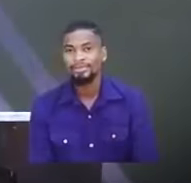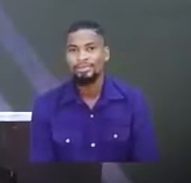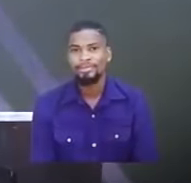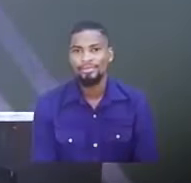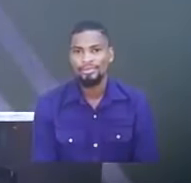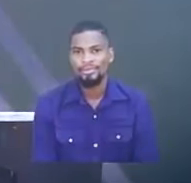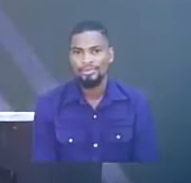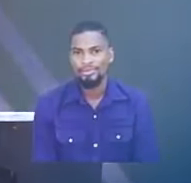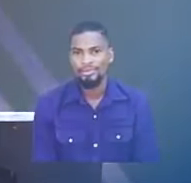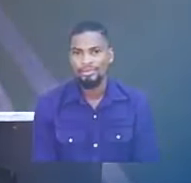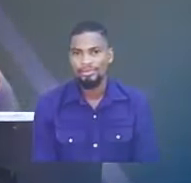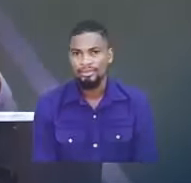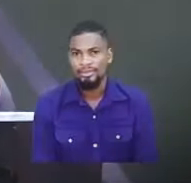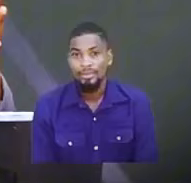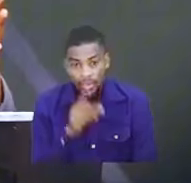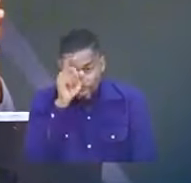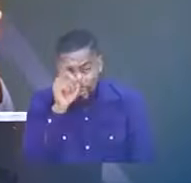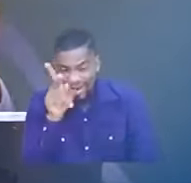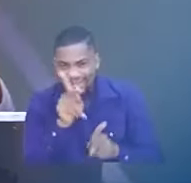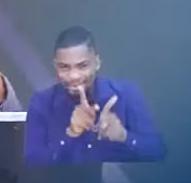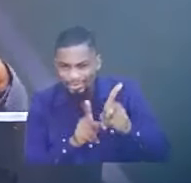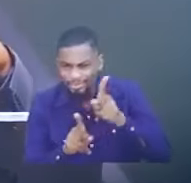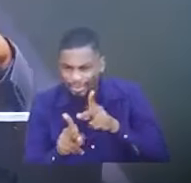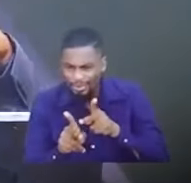See, wise people are very discreet.